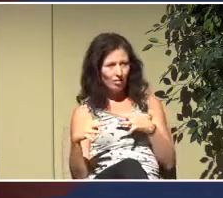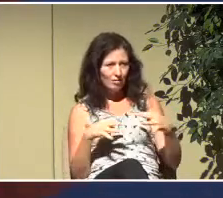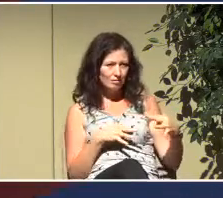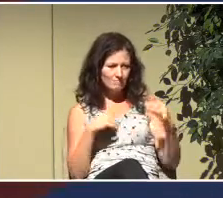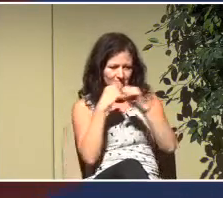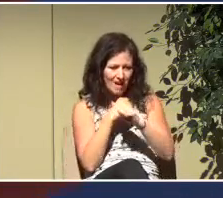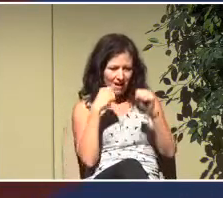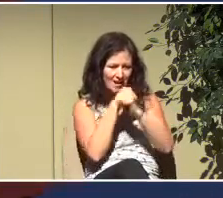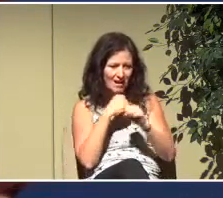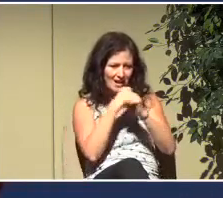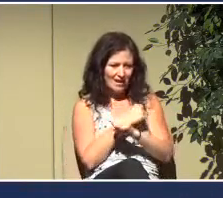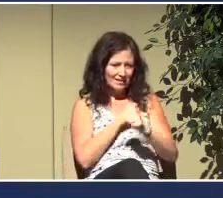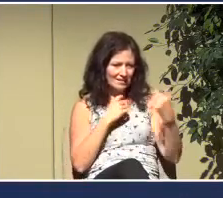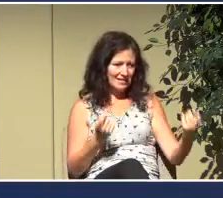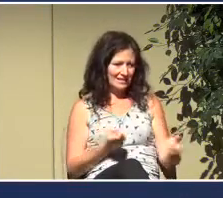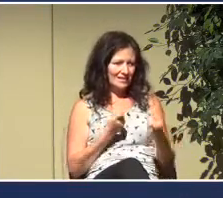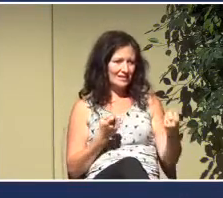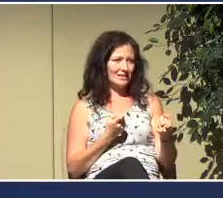battle by the Spirit.